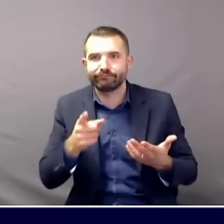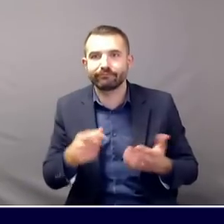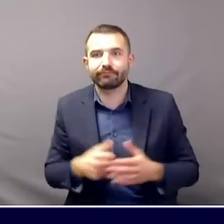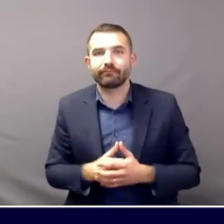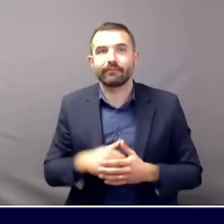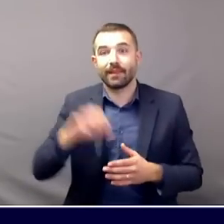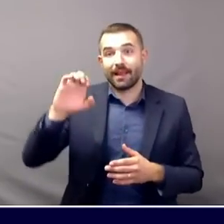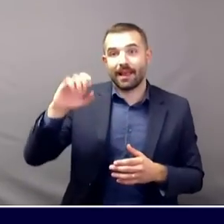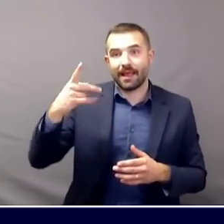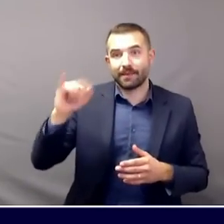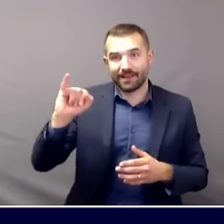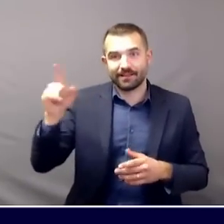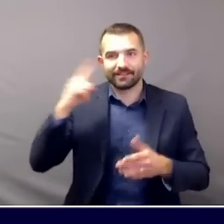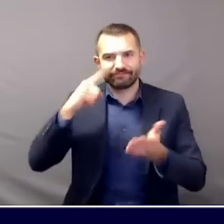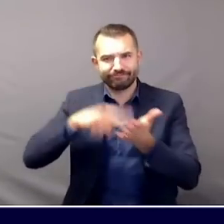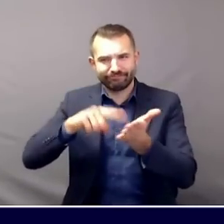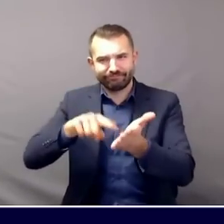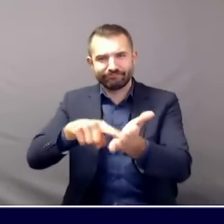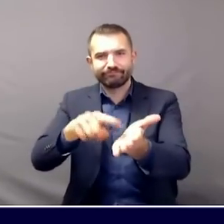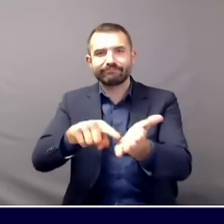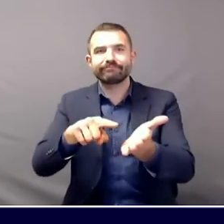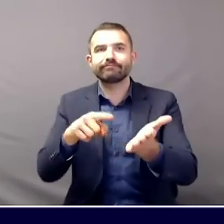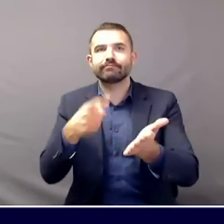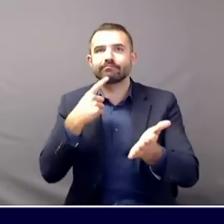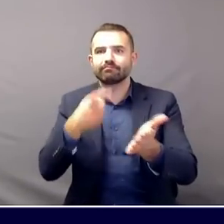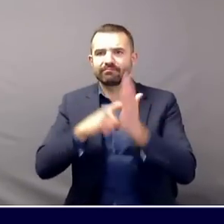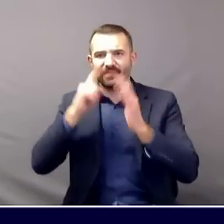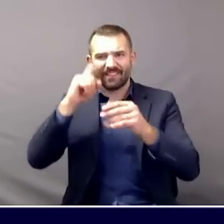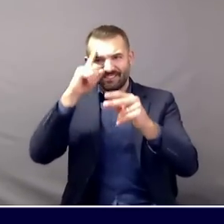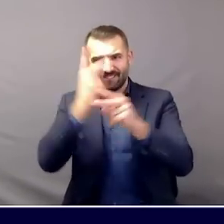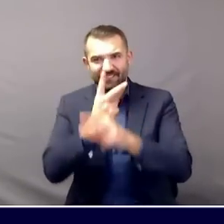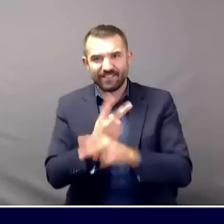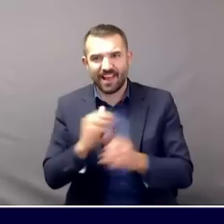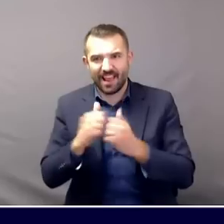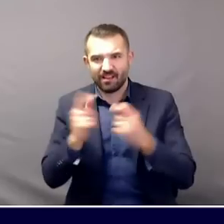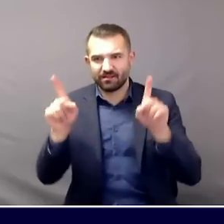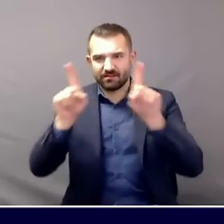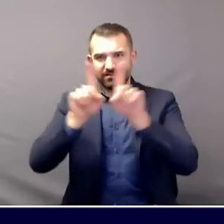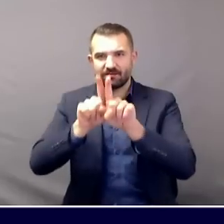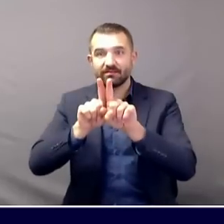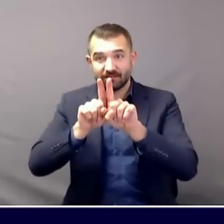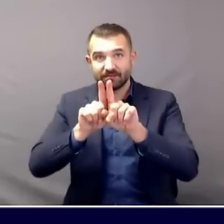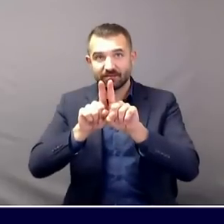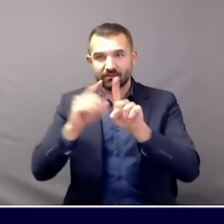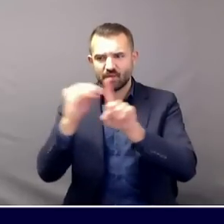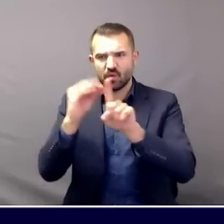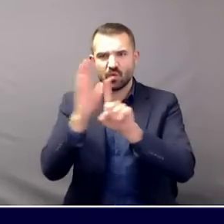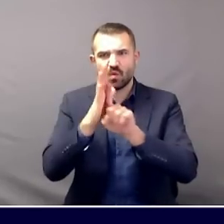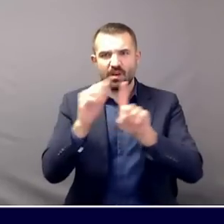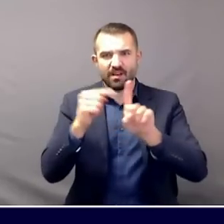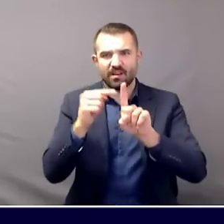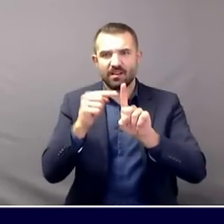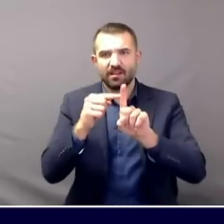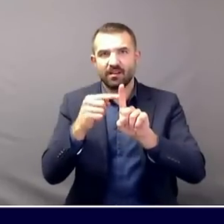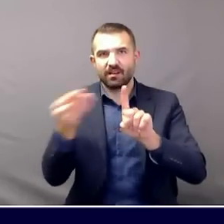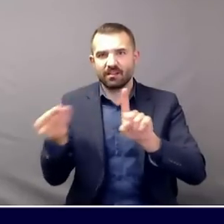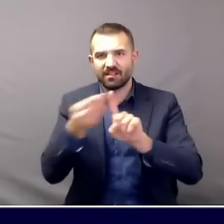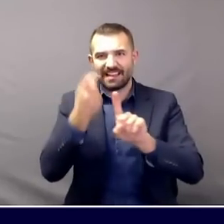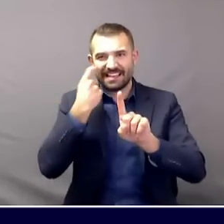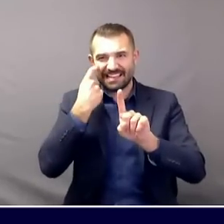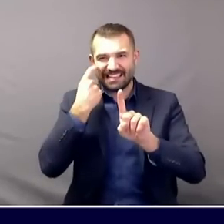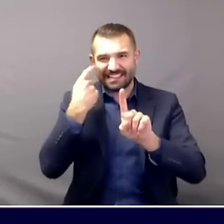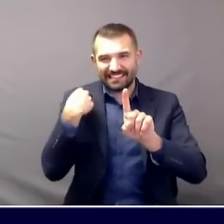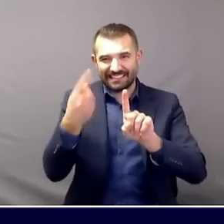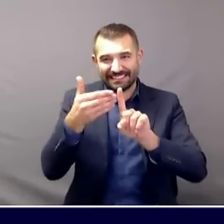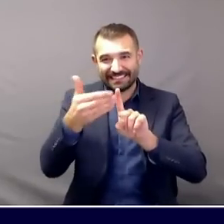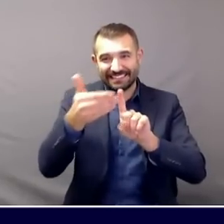someone was exposed to somebody with COVID-19, but now might just, irrespective and